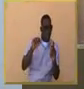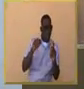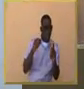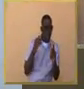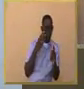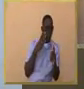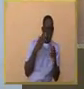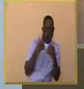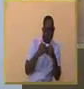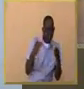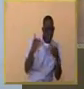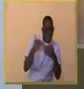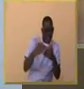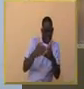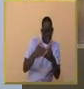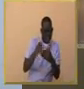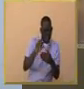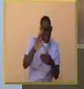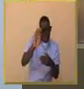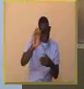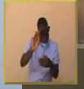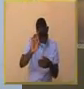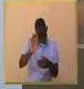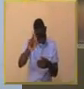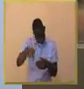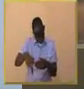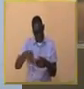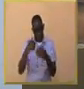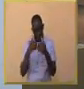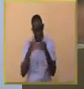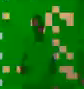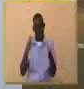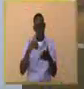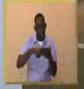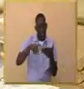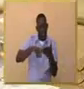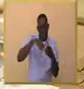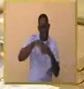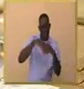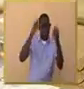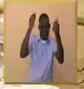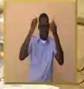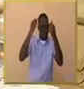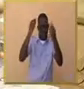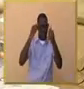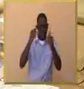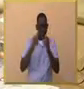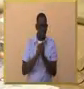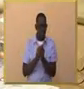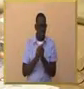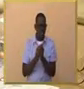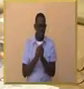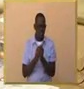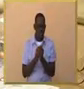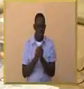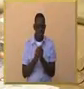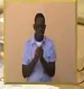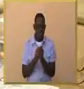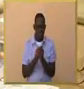then? Soon in September. They will start the election campaign in September of this year, 1989.